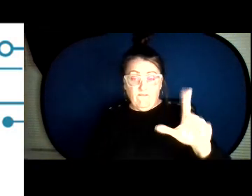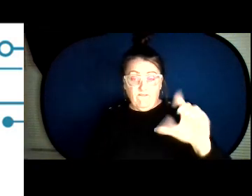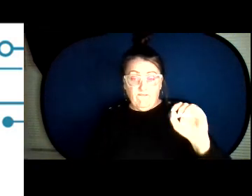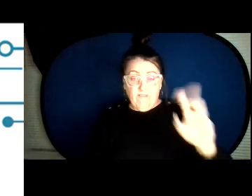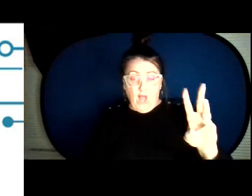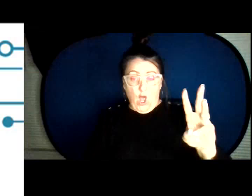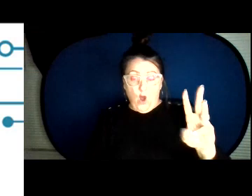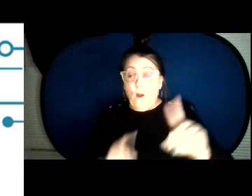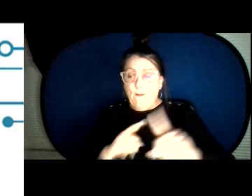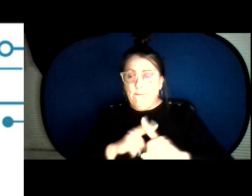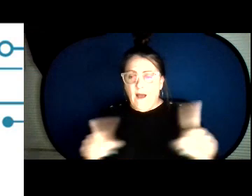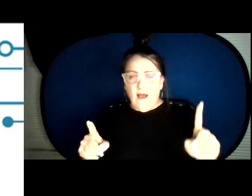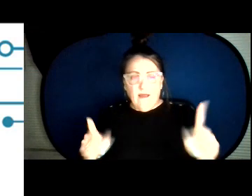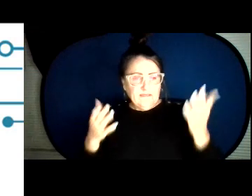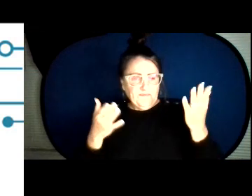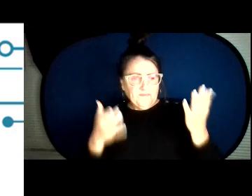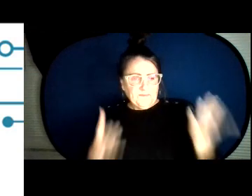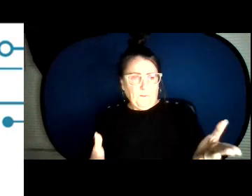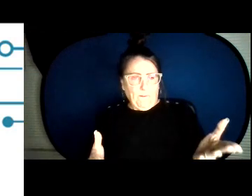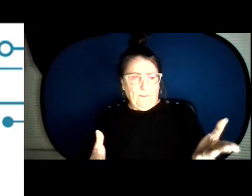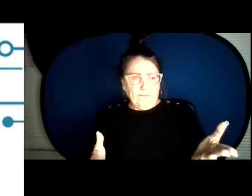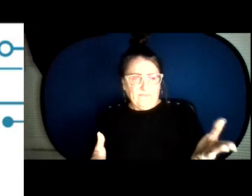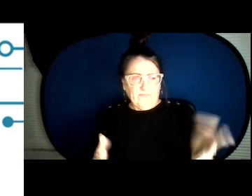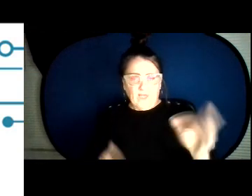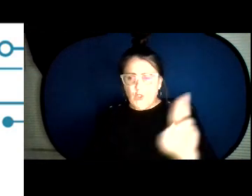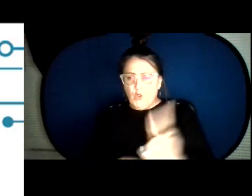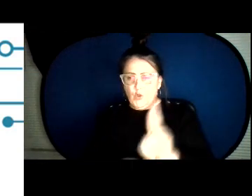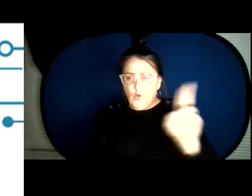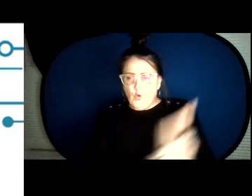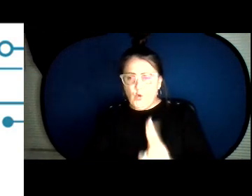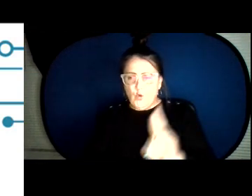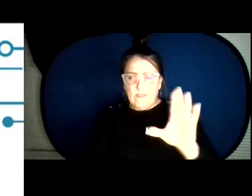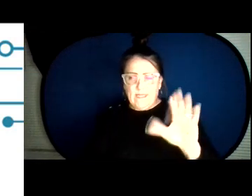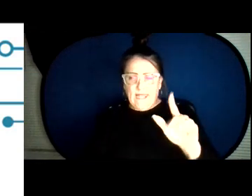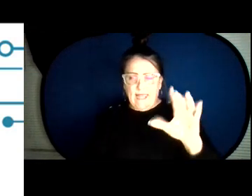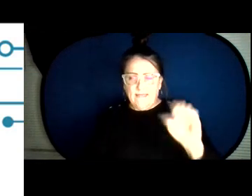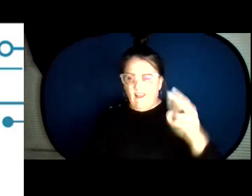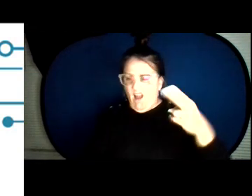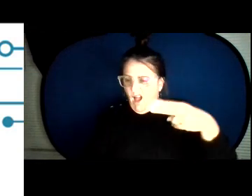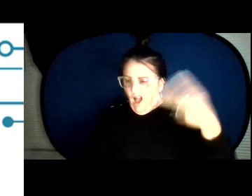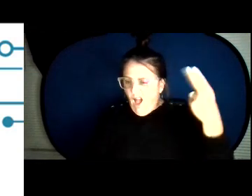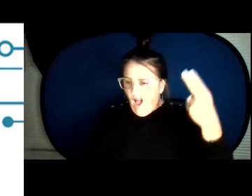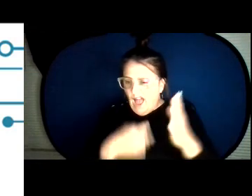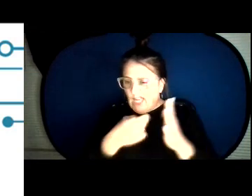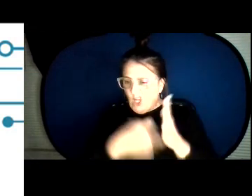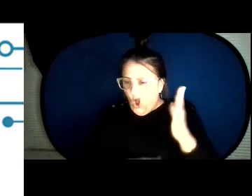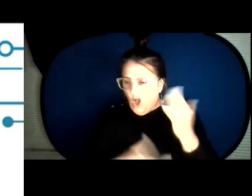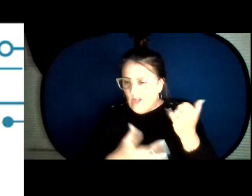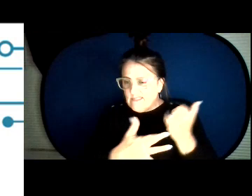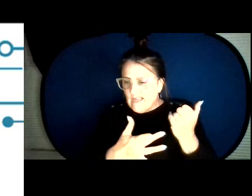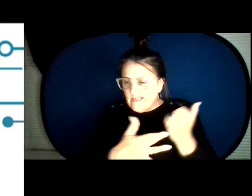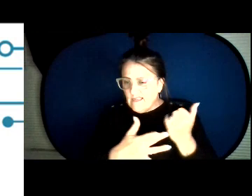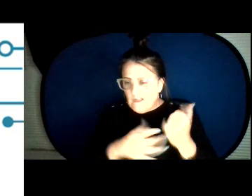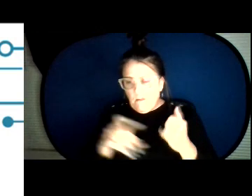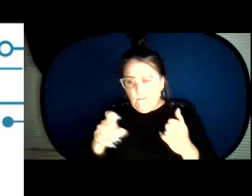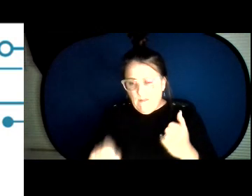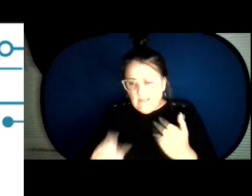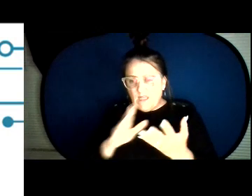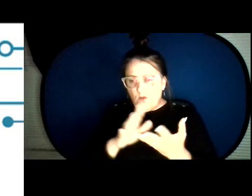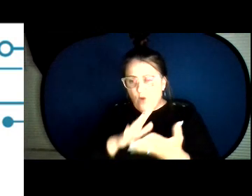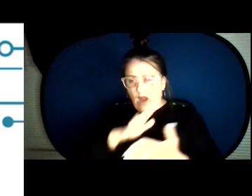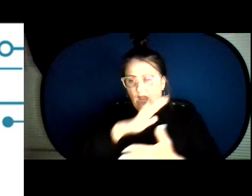use cases that we are collecting, and because of the high cost of technology, we're going to need to prioritize and determine which use